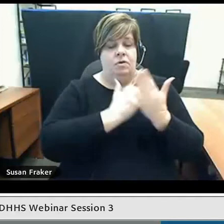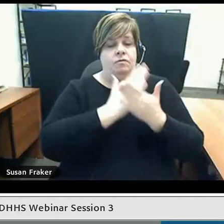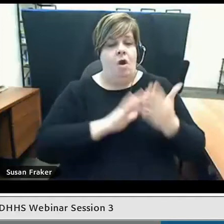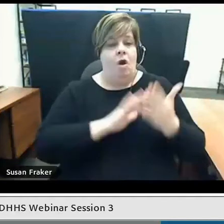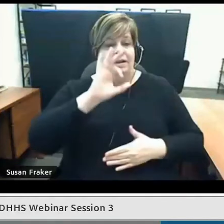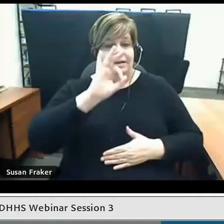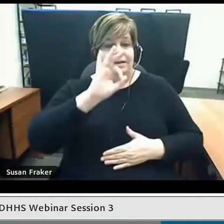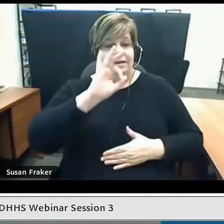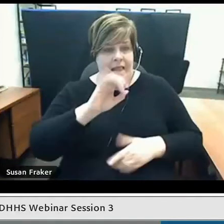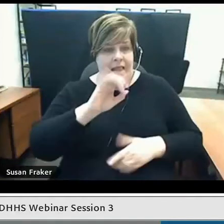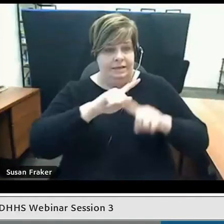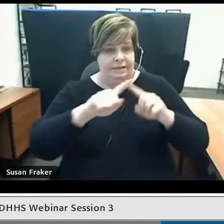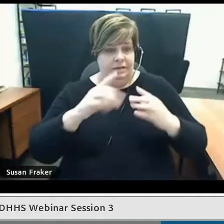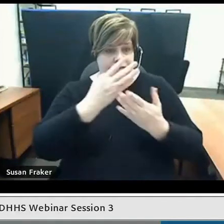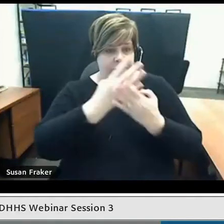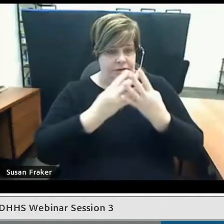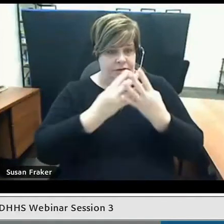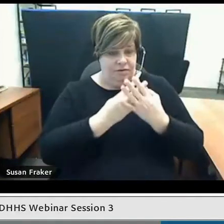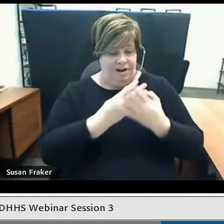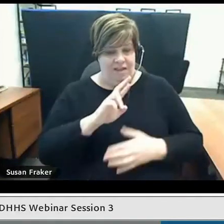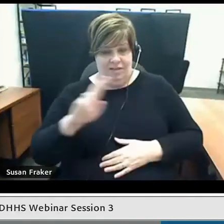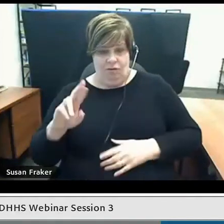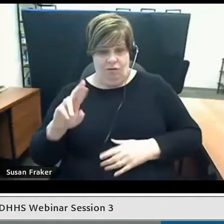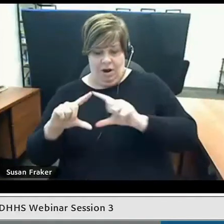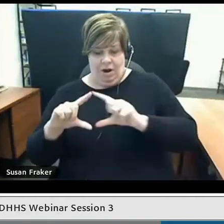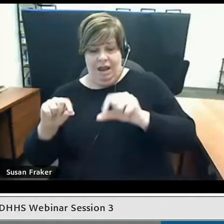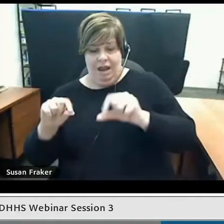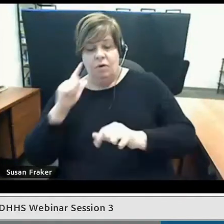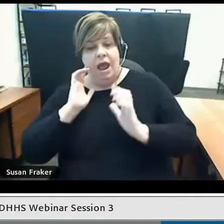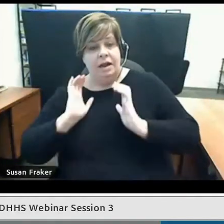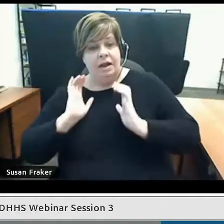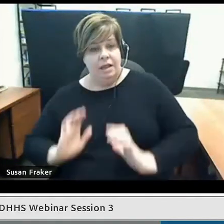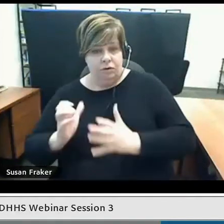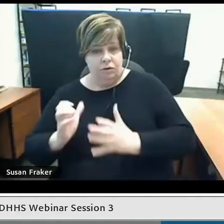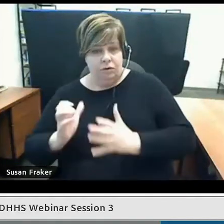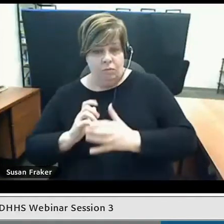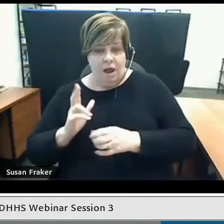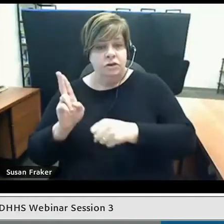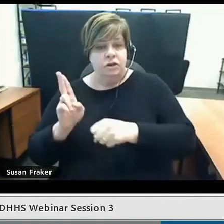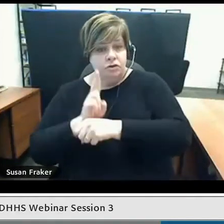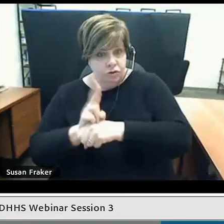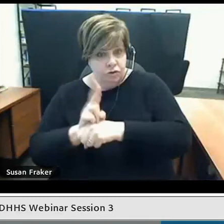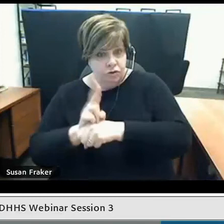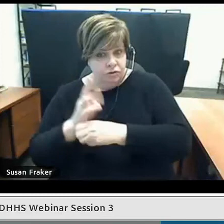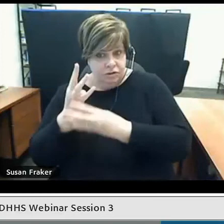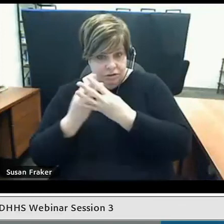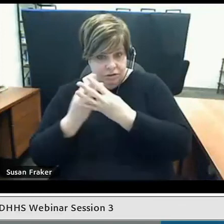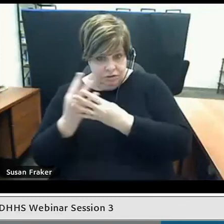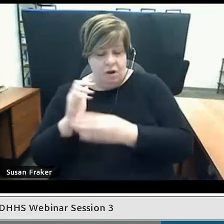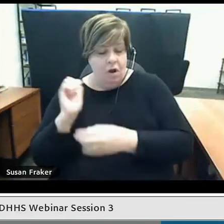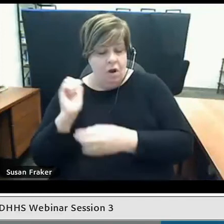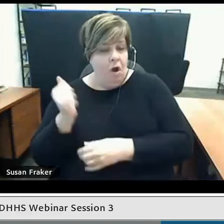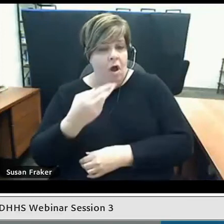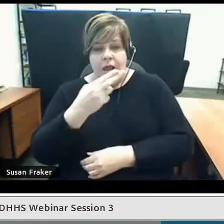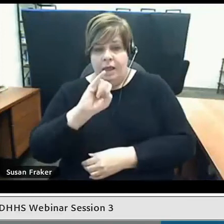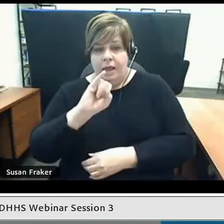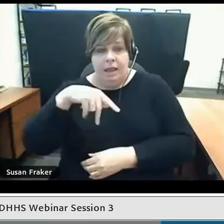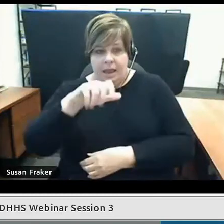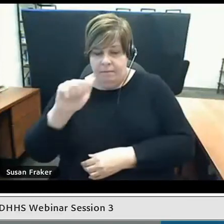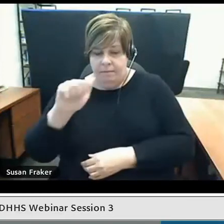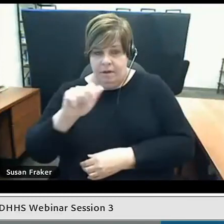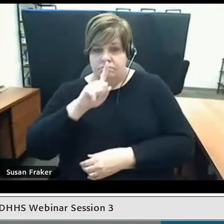screeners. And then on the far right, if you had a client that you wanted to take one, this is all HIPAA compliant, an individual, you